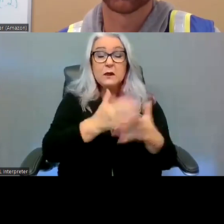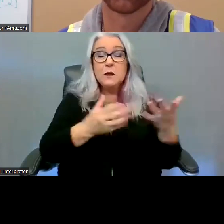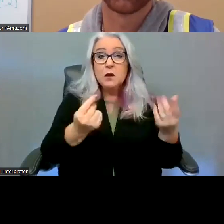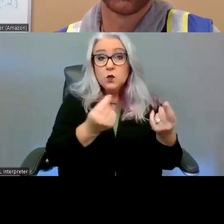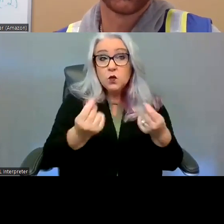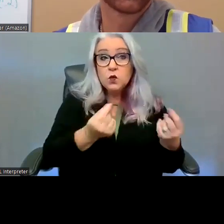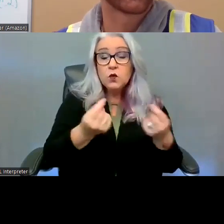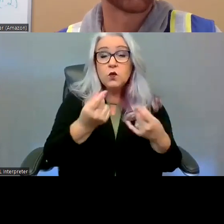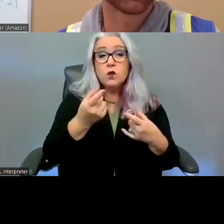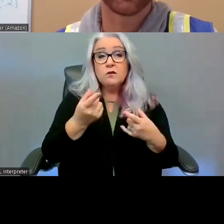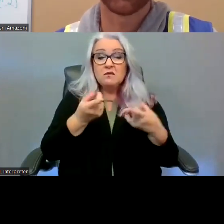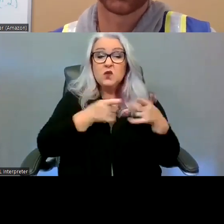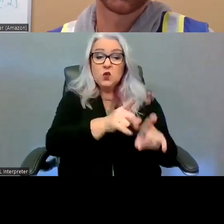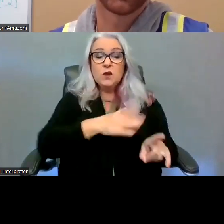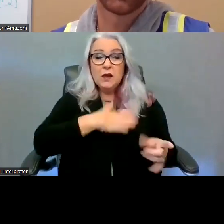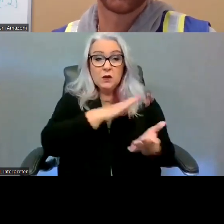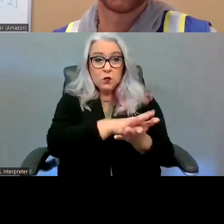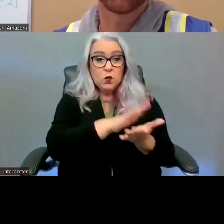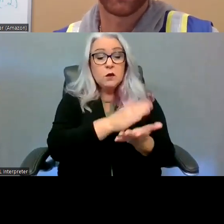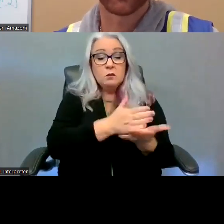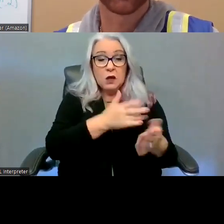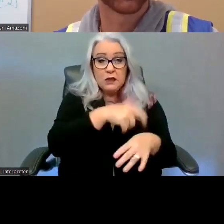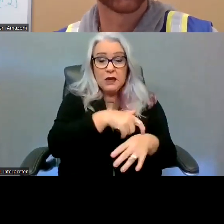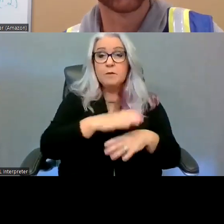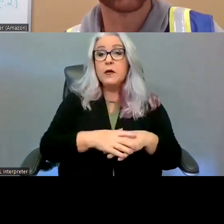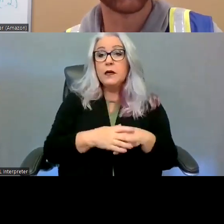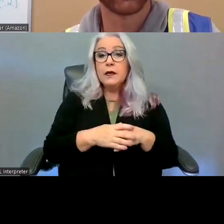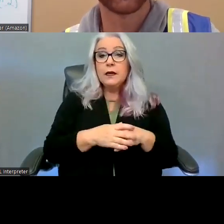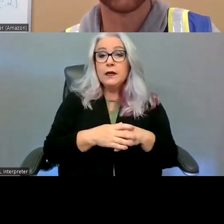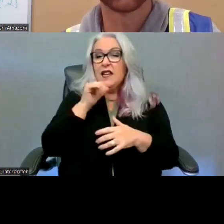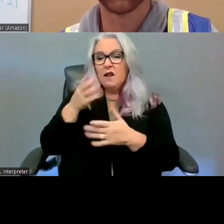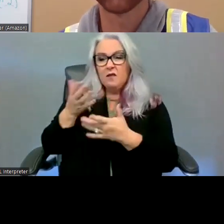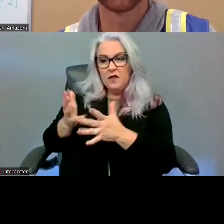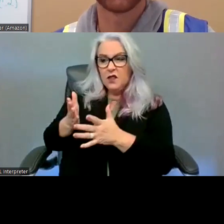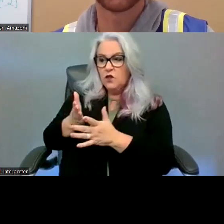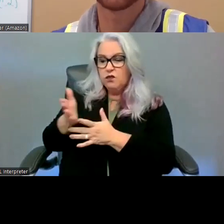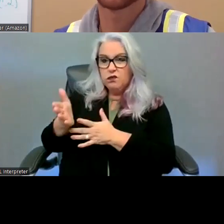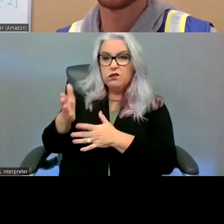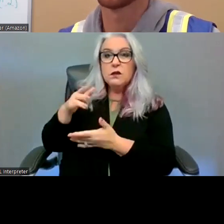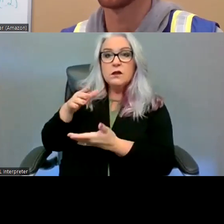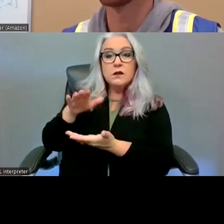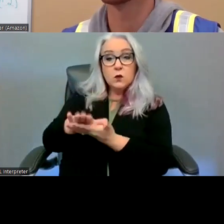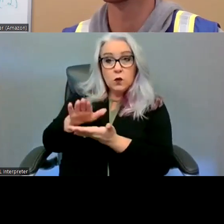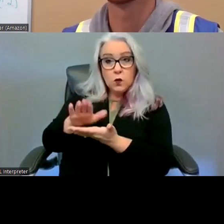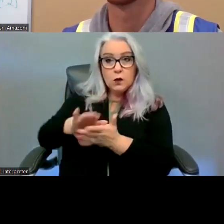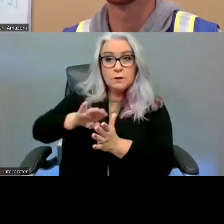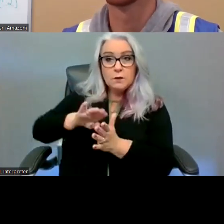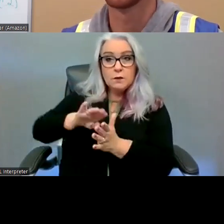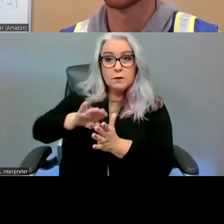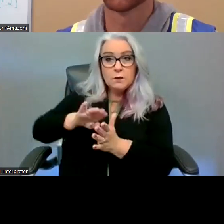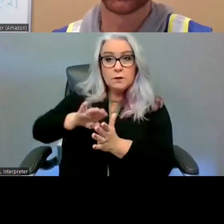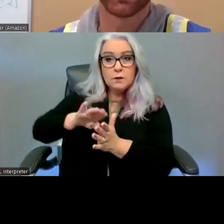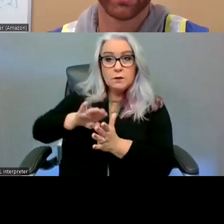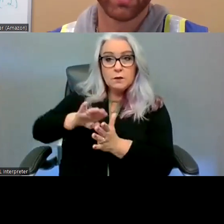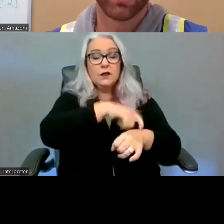I'm going to school. Got part-time work, ended up not going through with school and then going full-time at Amazon, and then flourished into